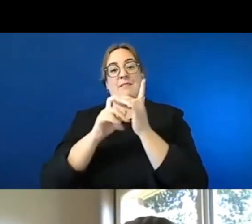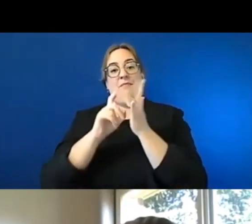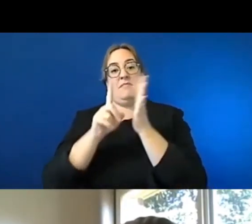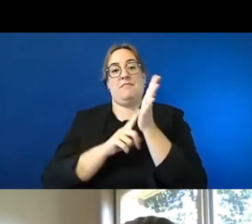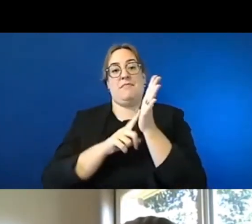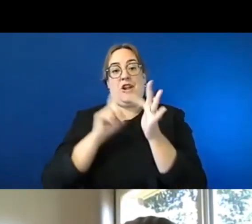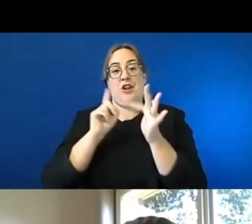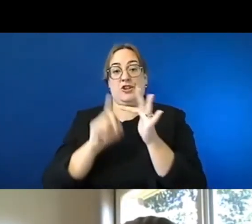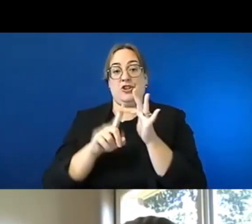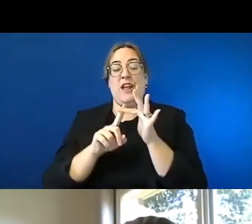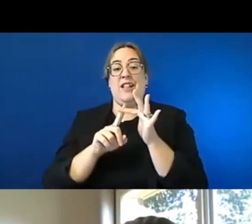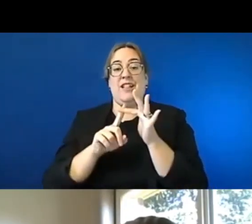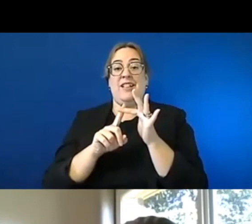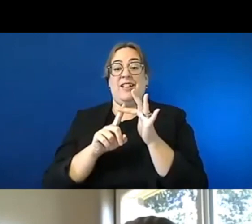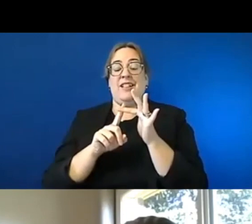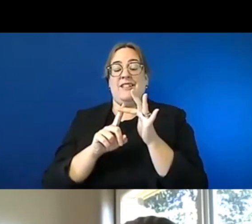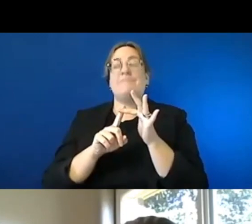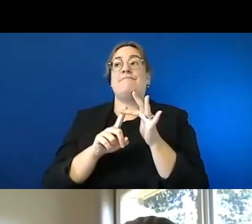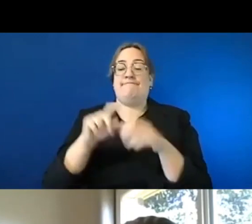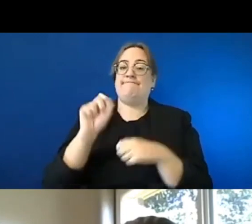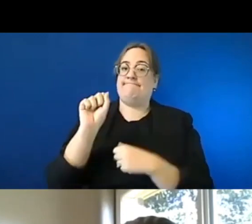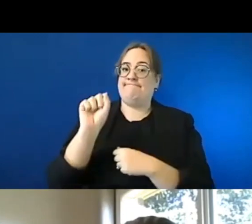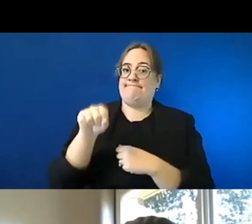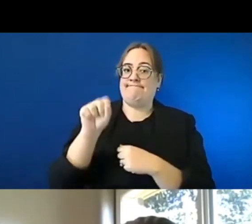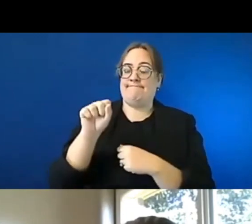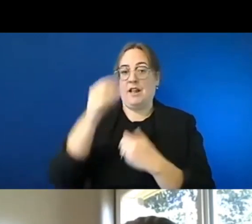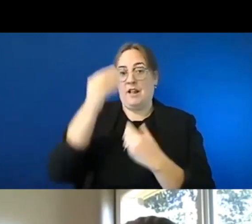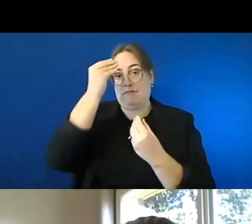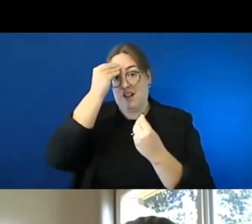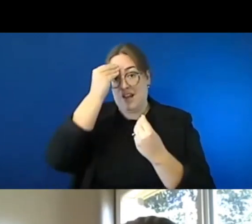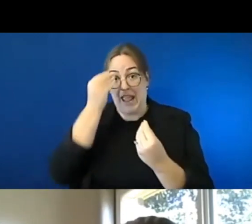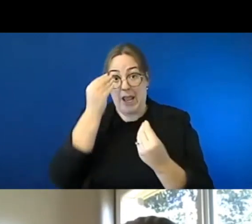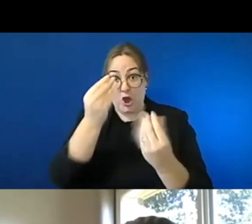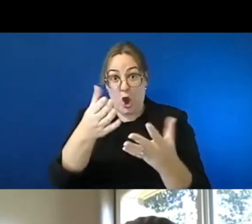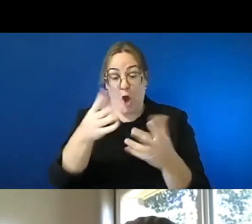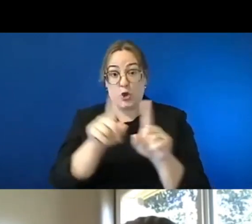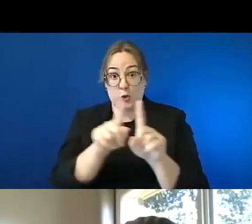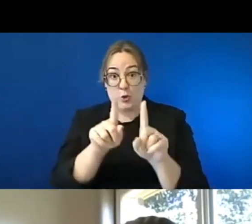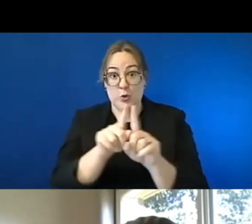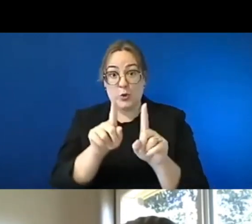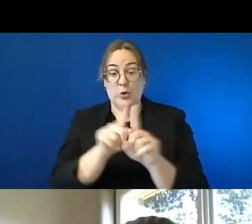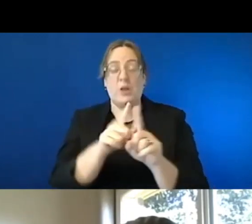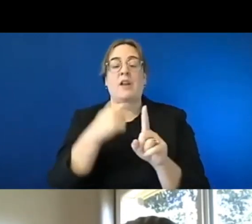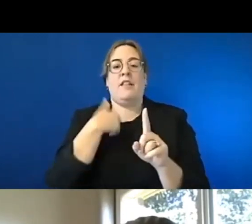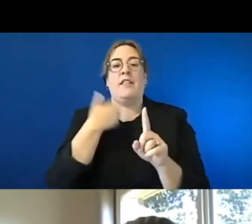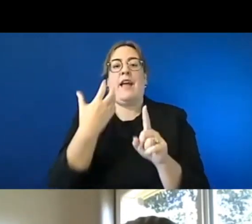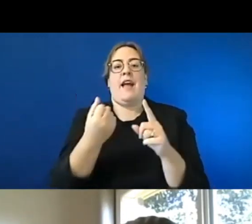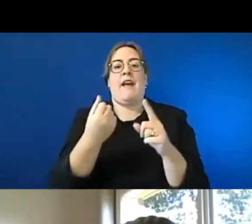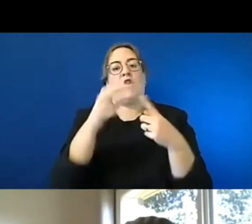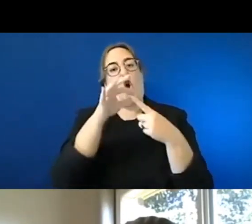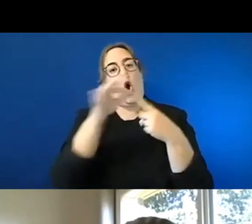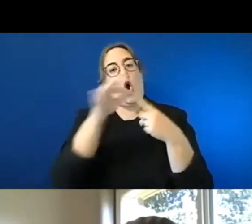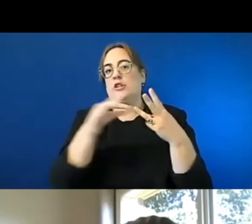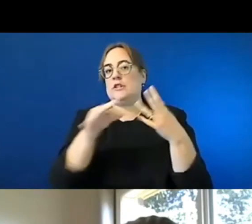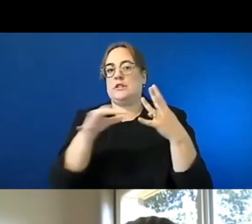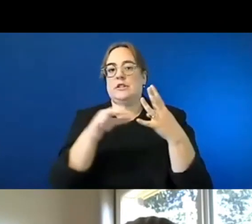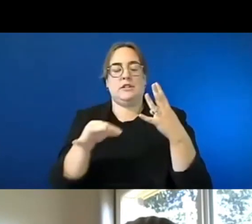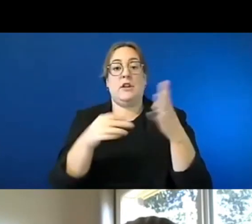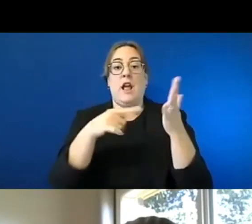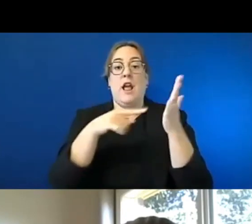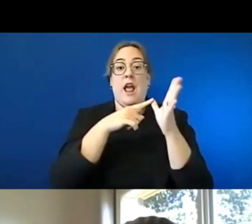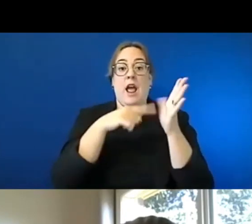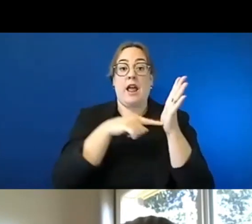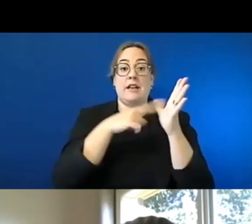finished, just let her know that there are still options for her. The ATAR, not getting